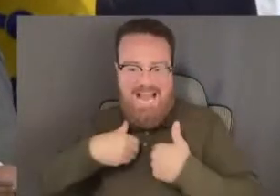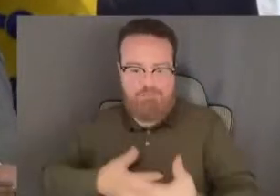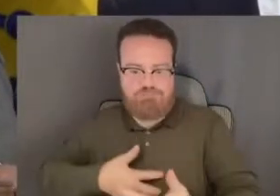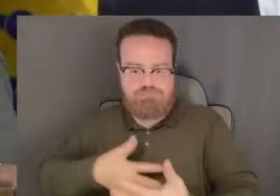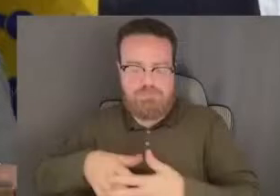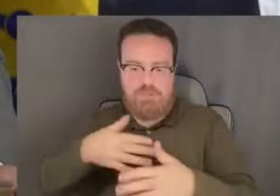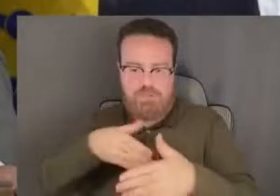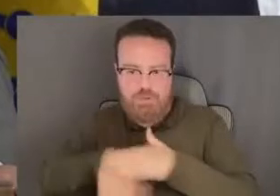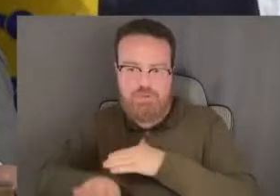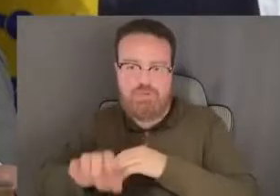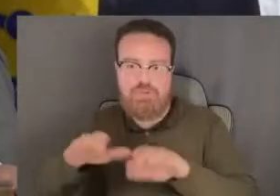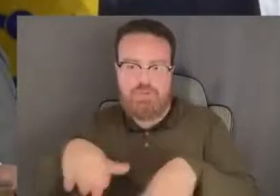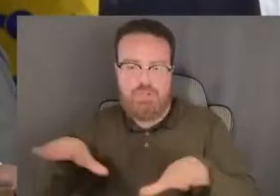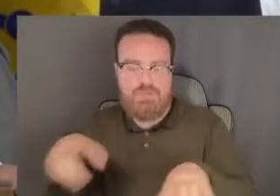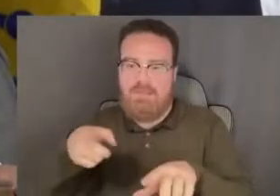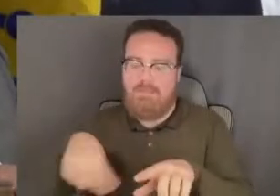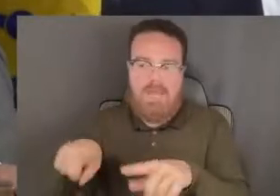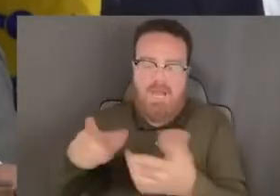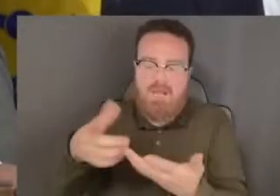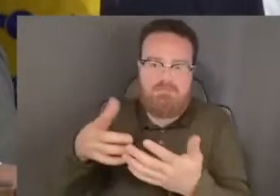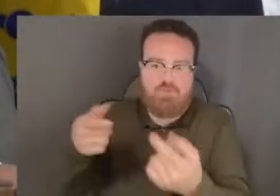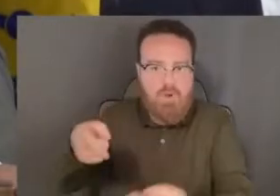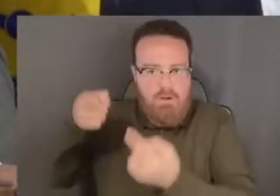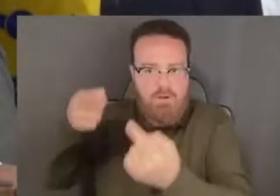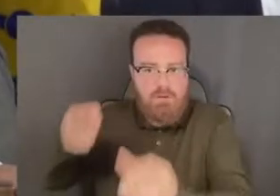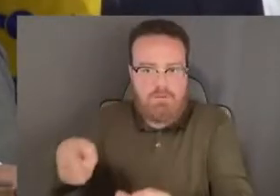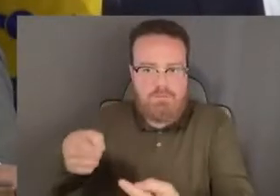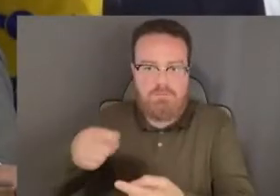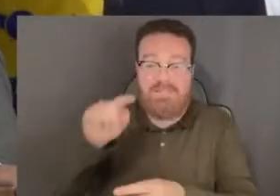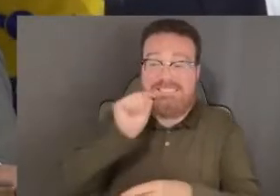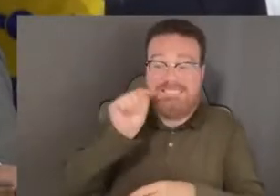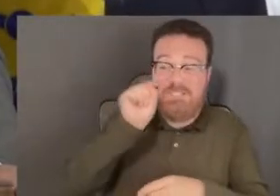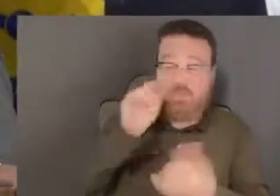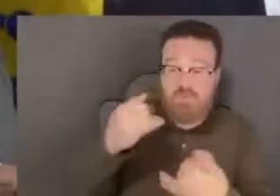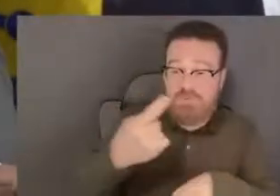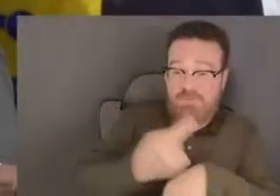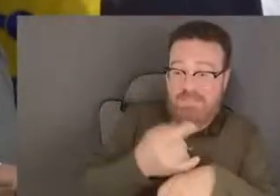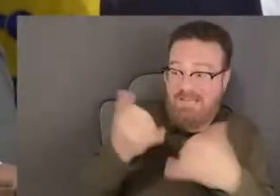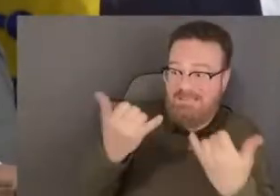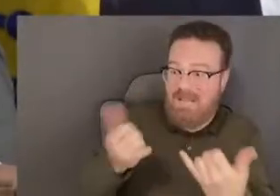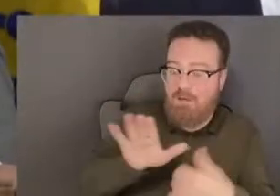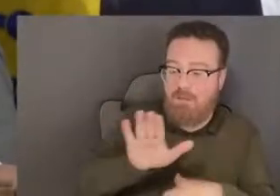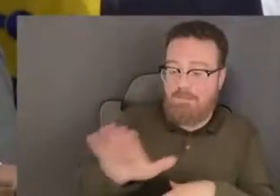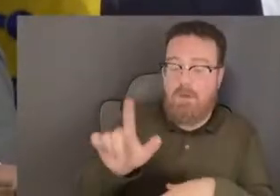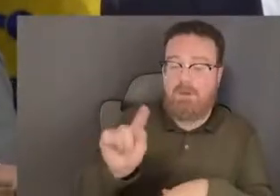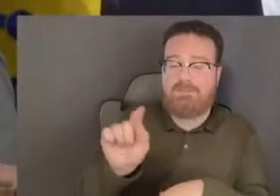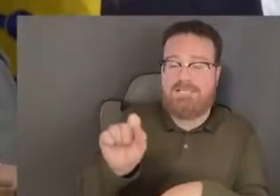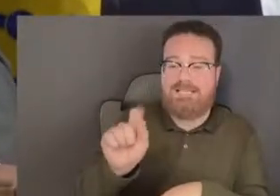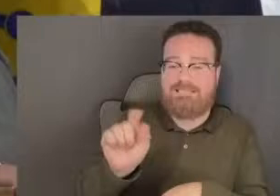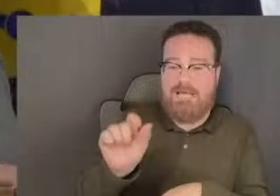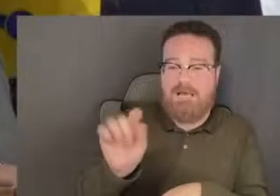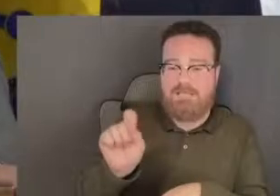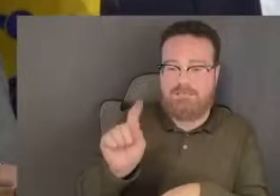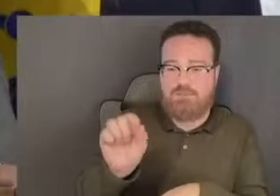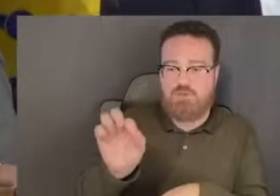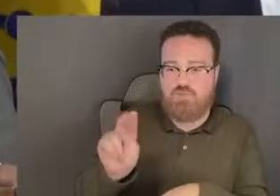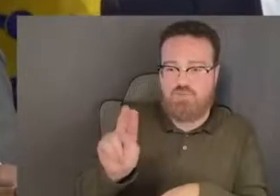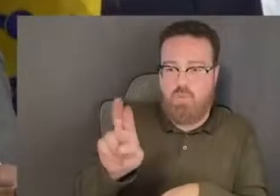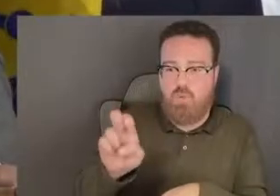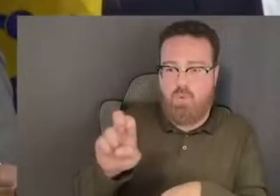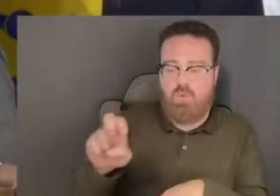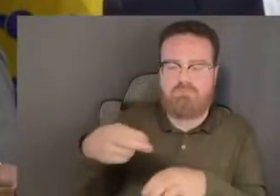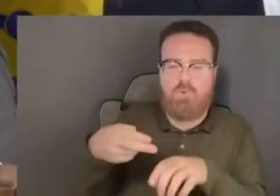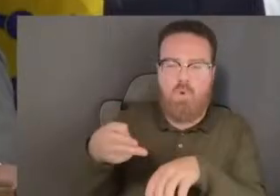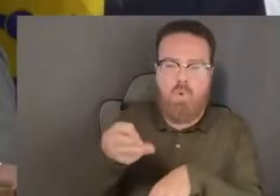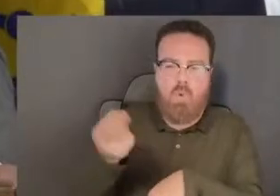country today have the same testosterone levels as 68-year-old men. our girls are reaching